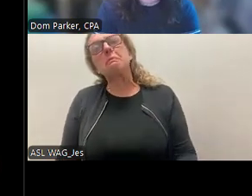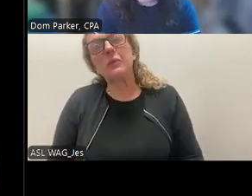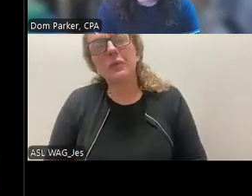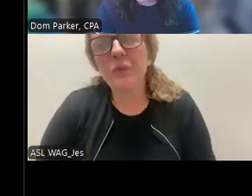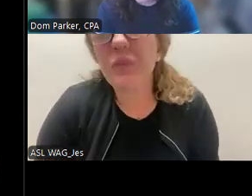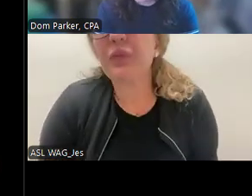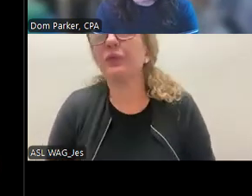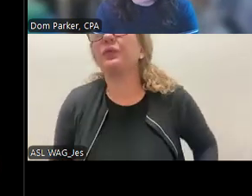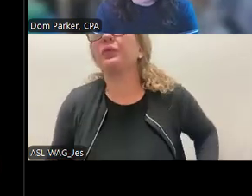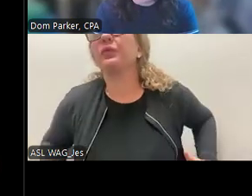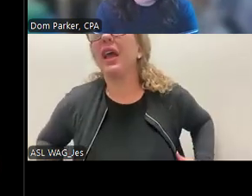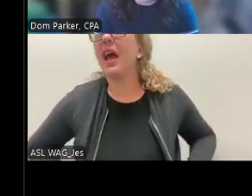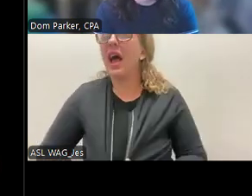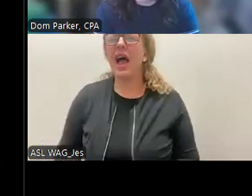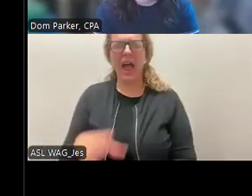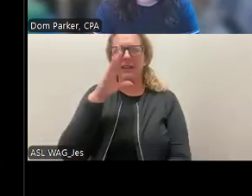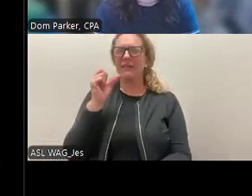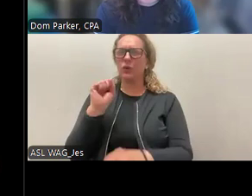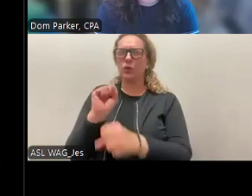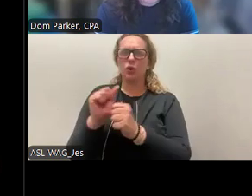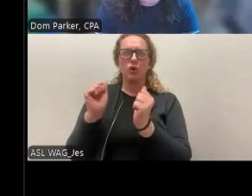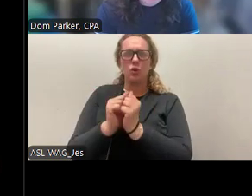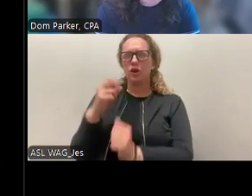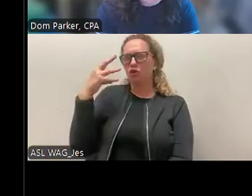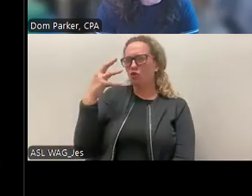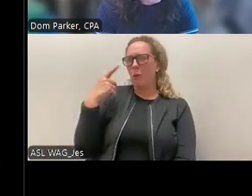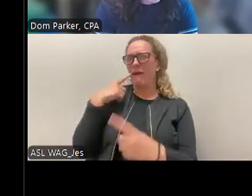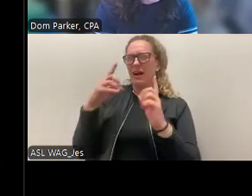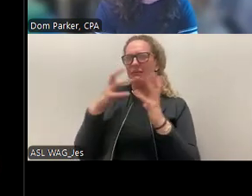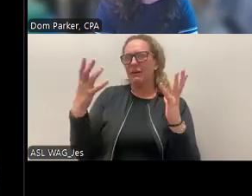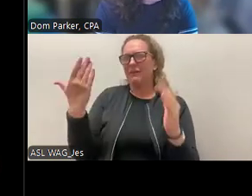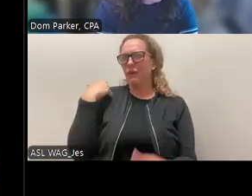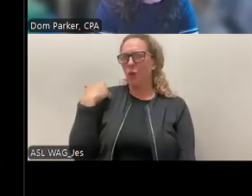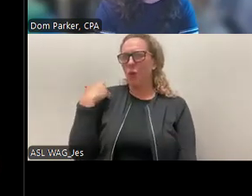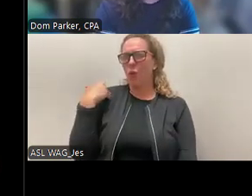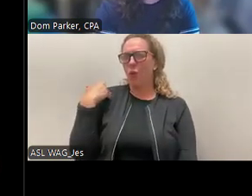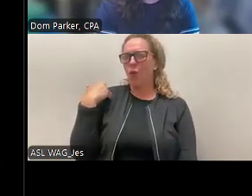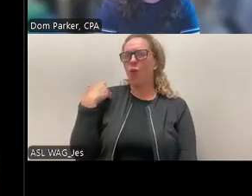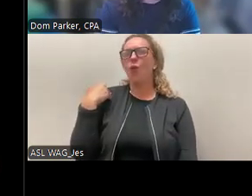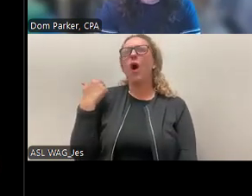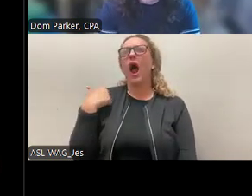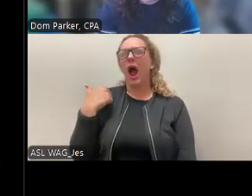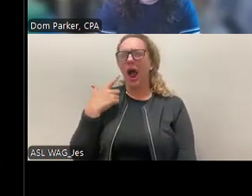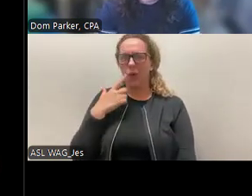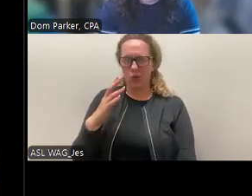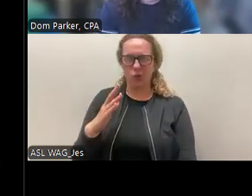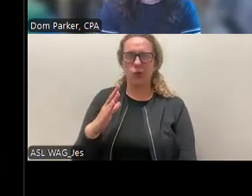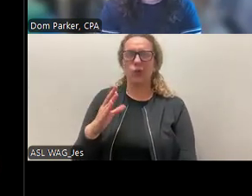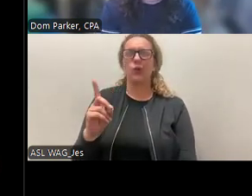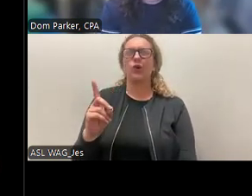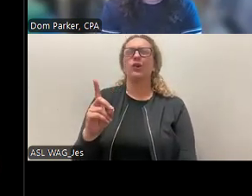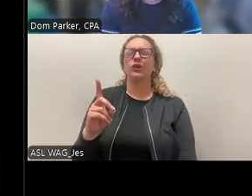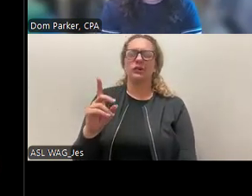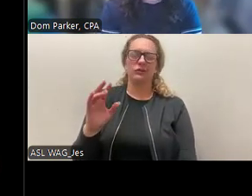I have never worked with a strobing effect as much before. I would raise that